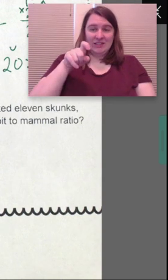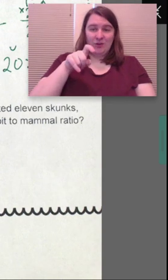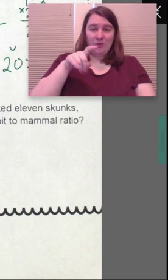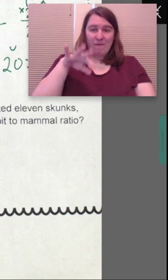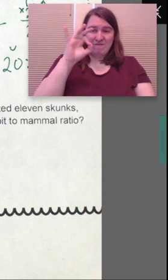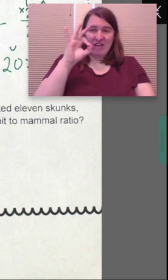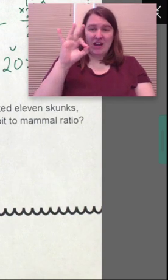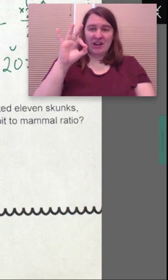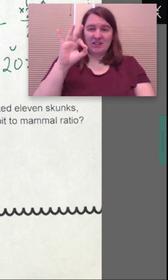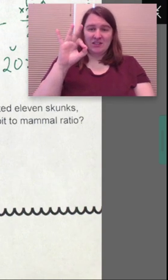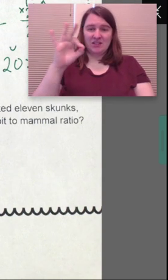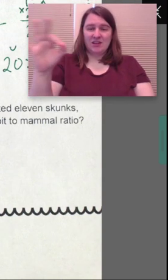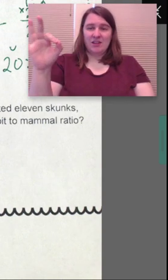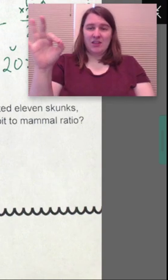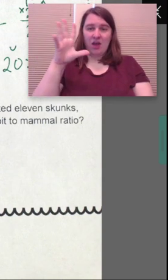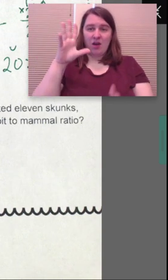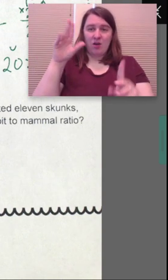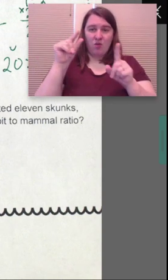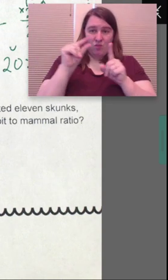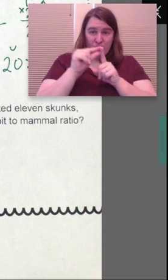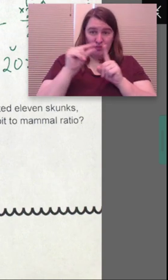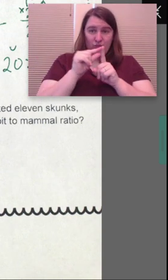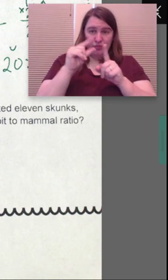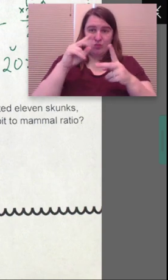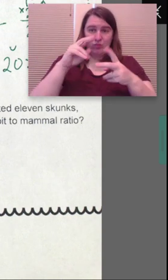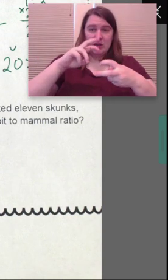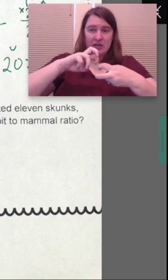We need to find the